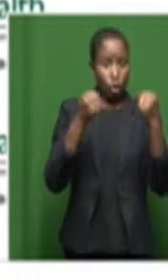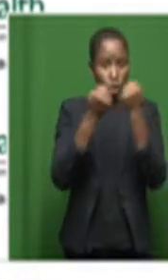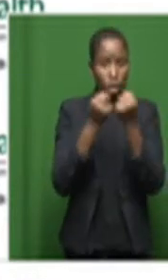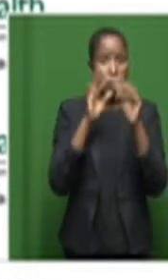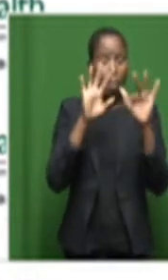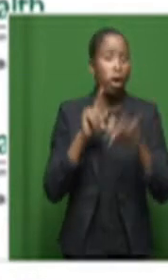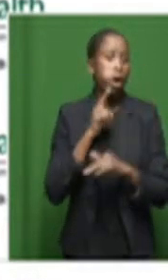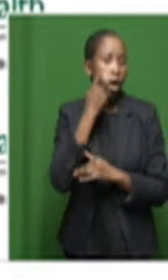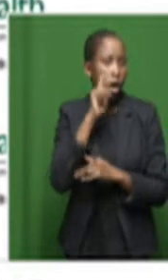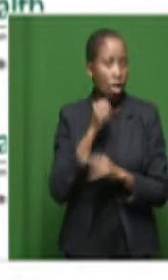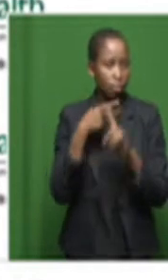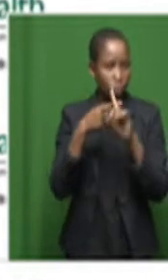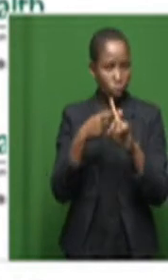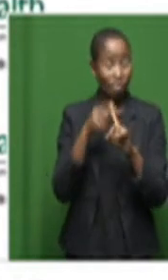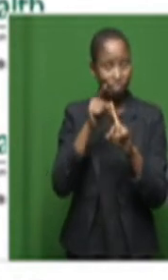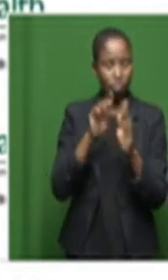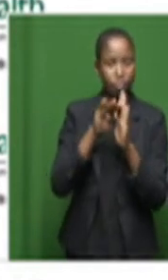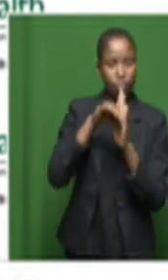been going down